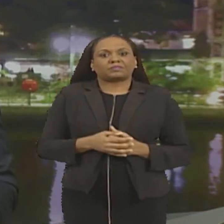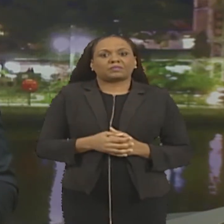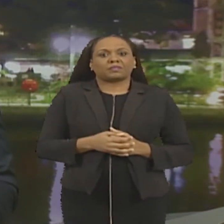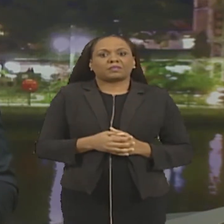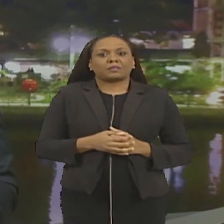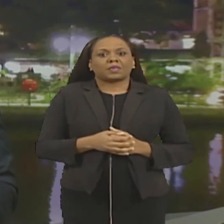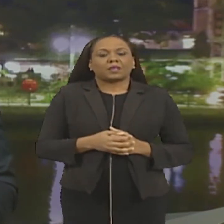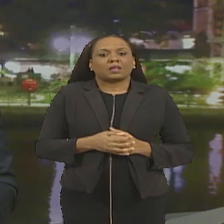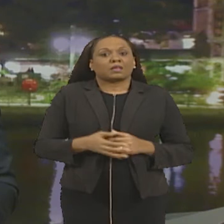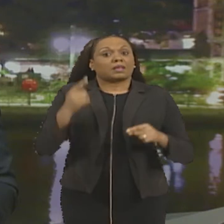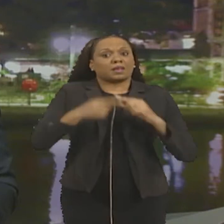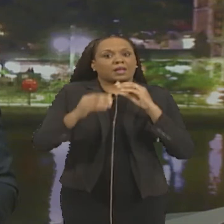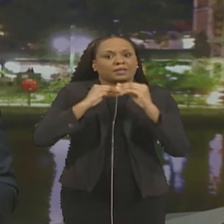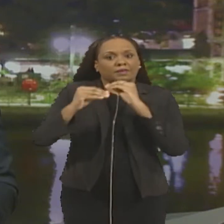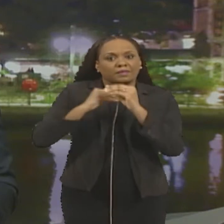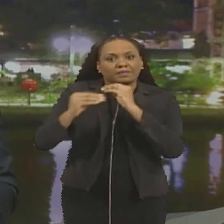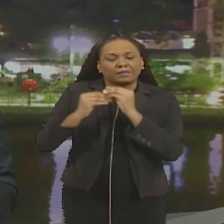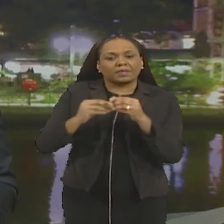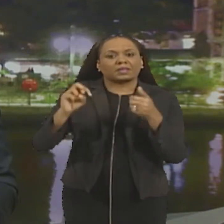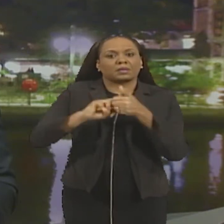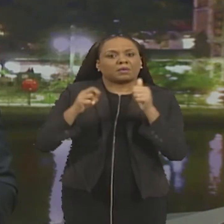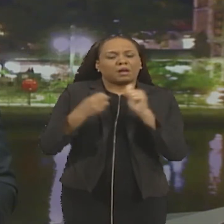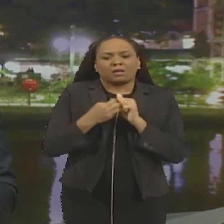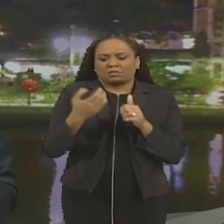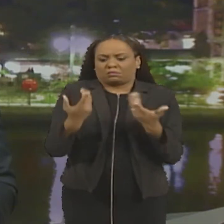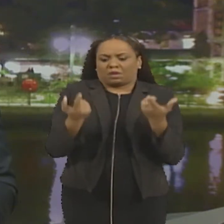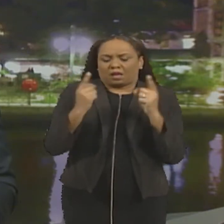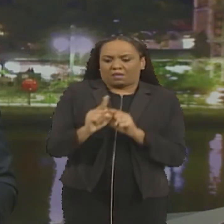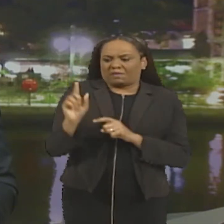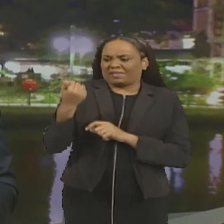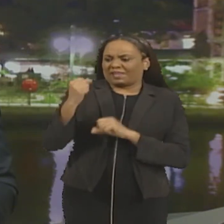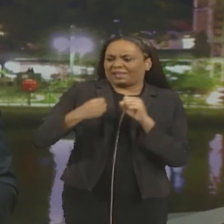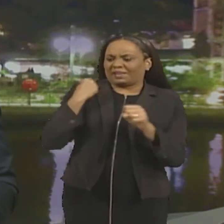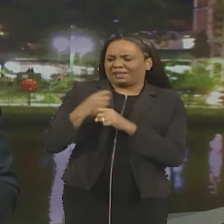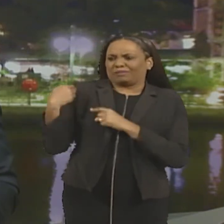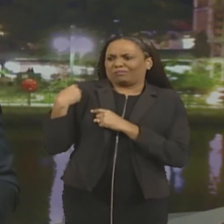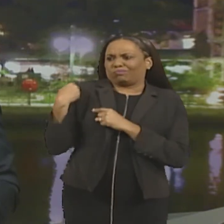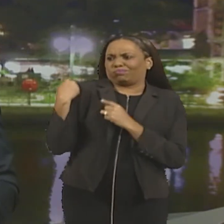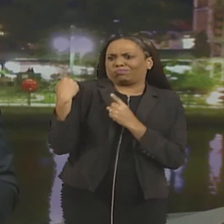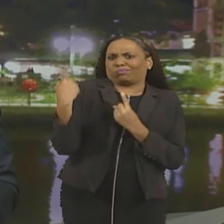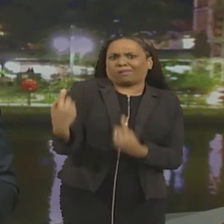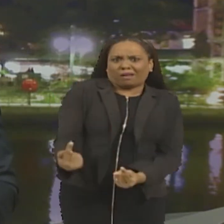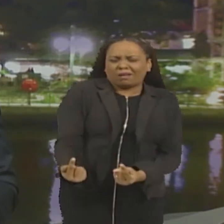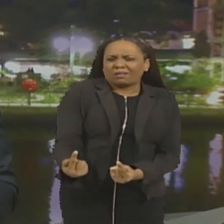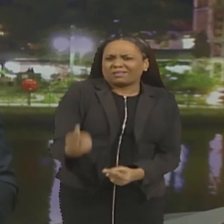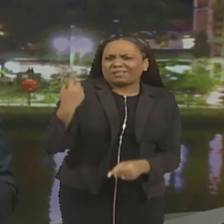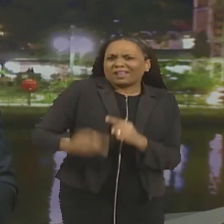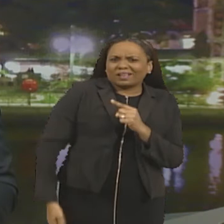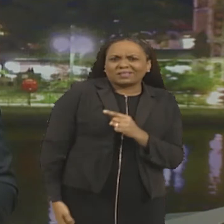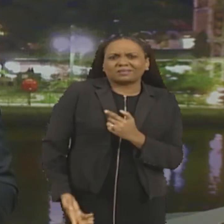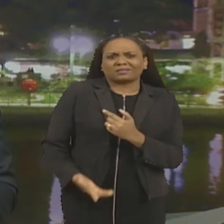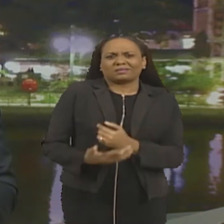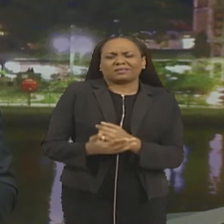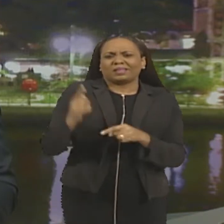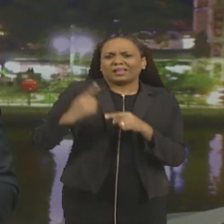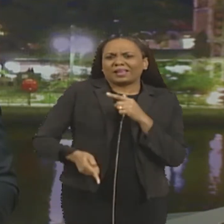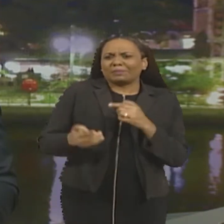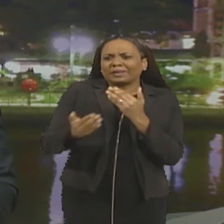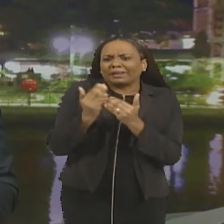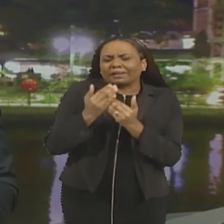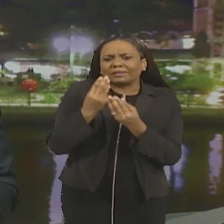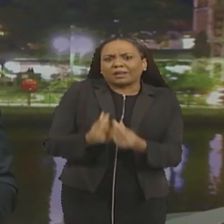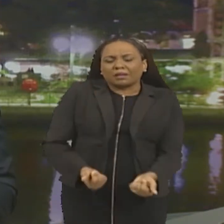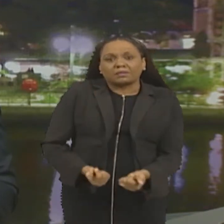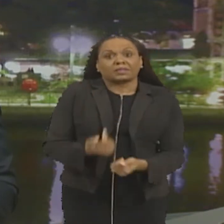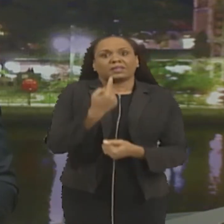however, that they cannot fix all the problems that have existed for decades overnight. He also notes that while the authority is willing to